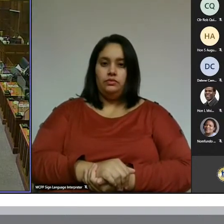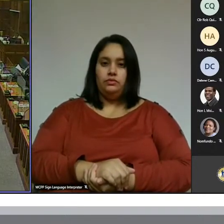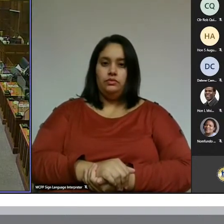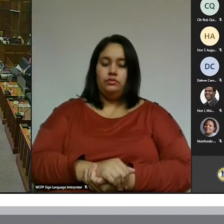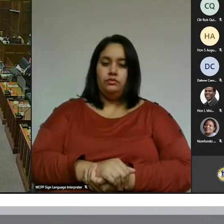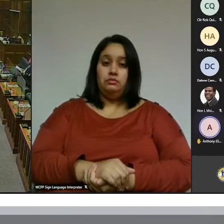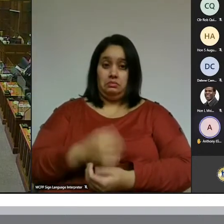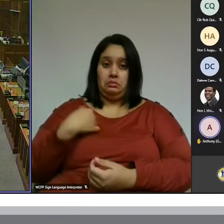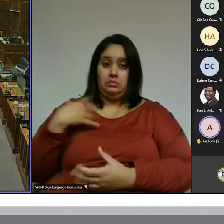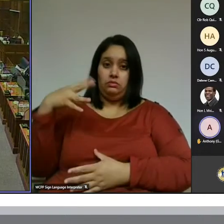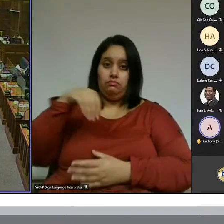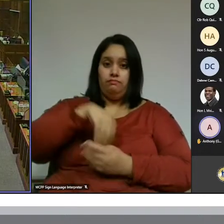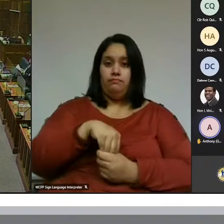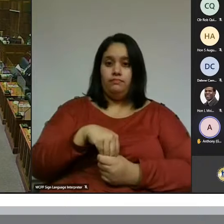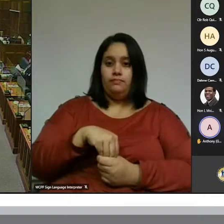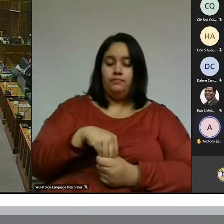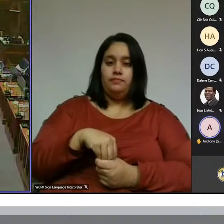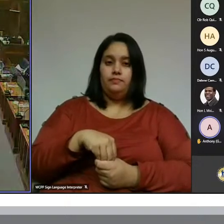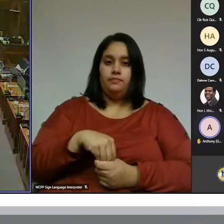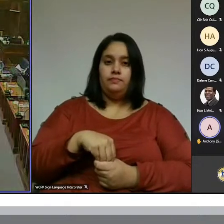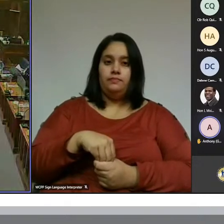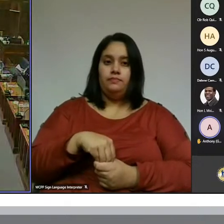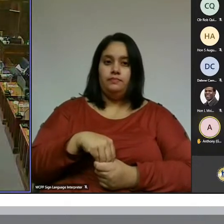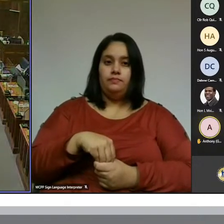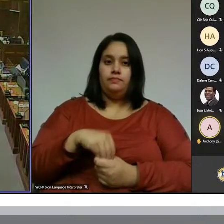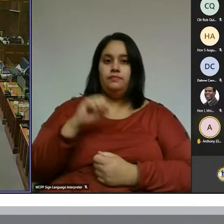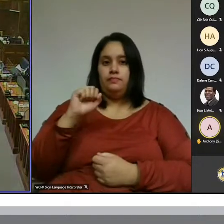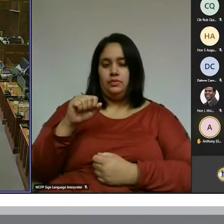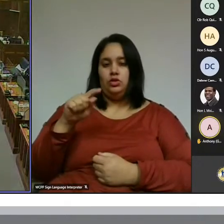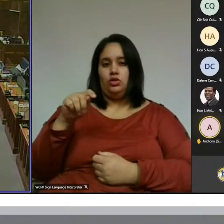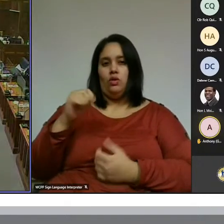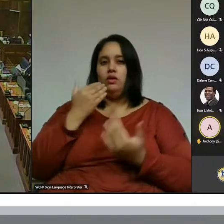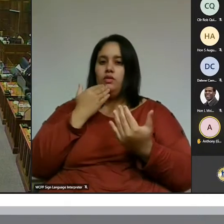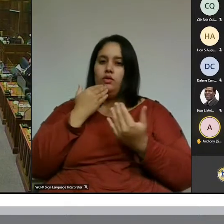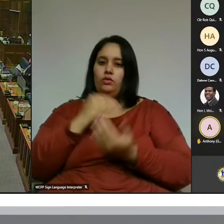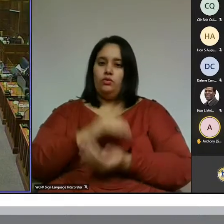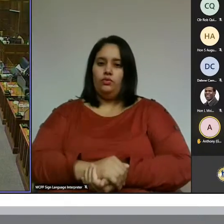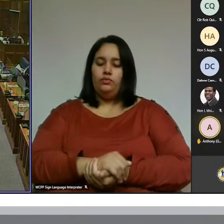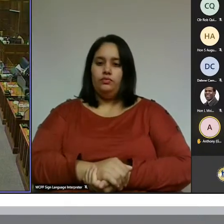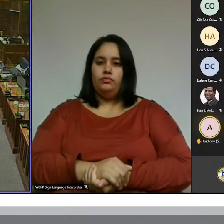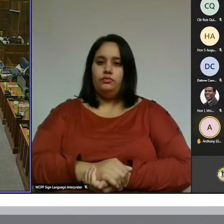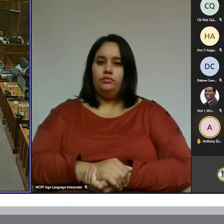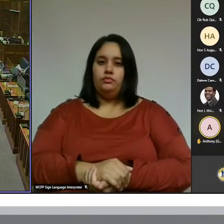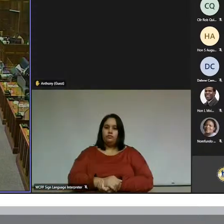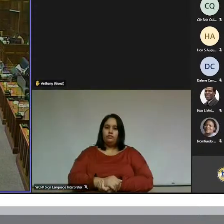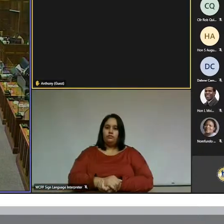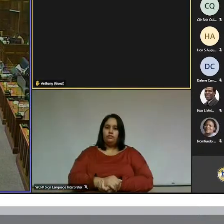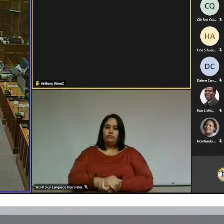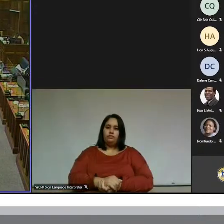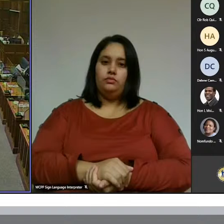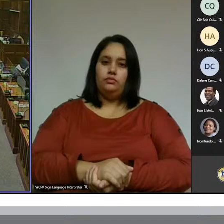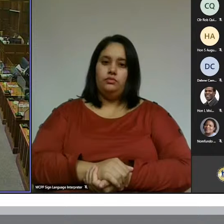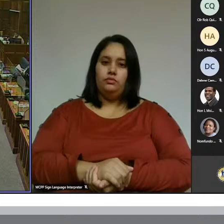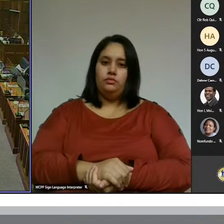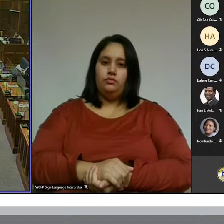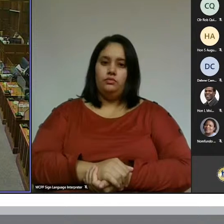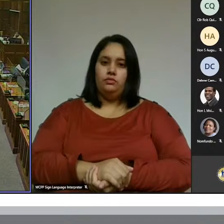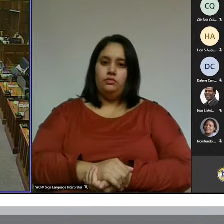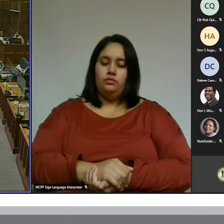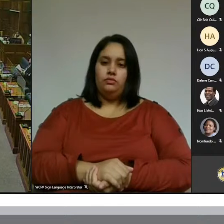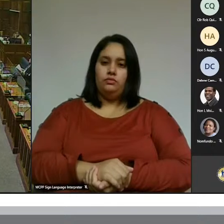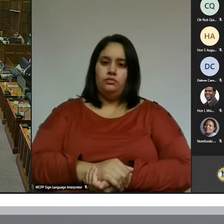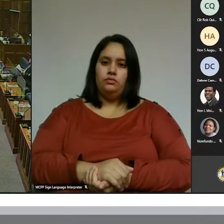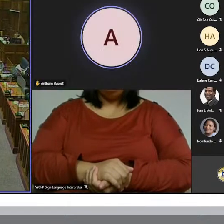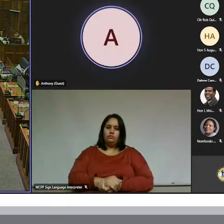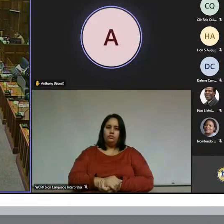Can I come in there, Carl? Can you hear me? Yes, Tony. Thank you. Yes, Ms. Abramson, we can hear you.